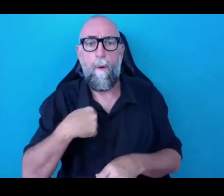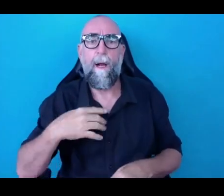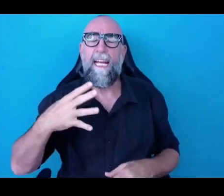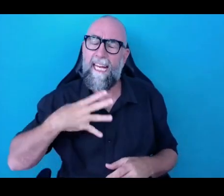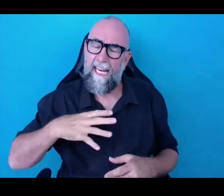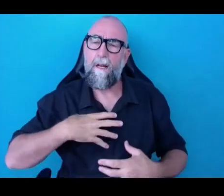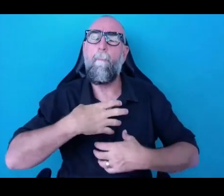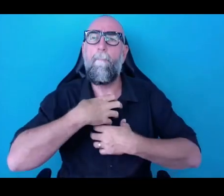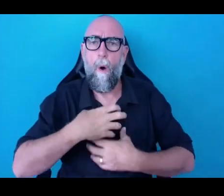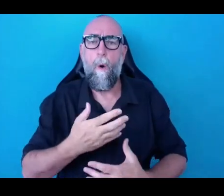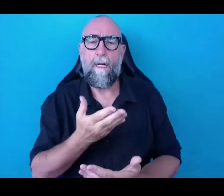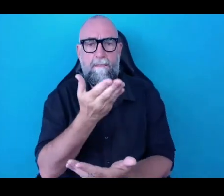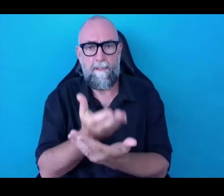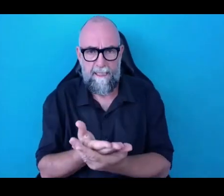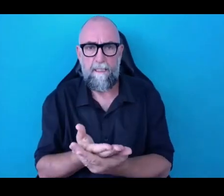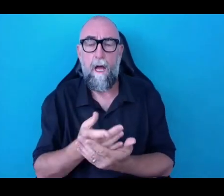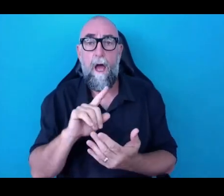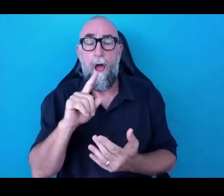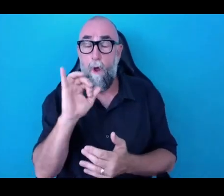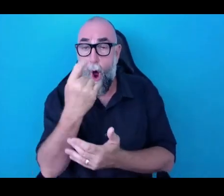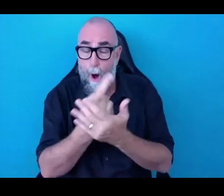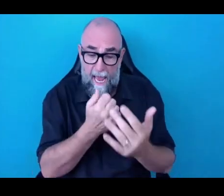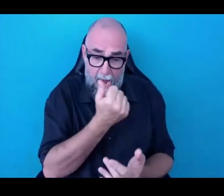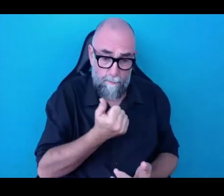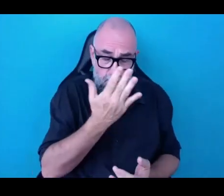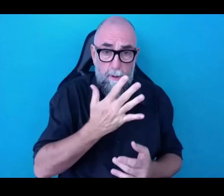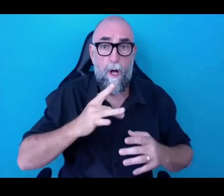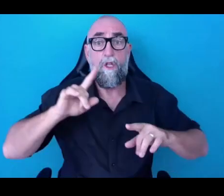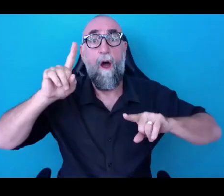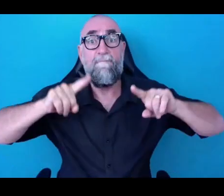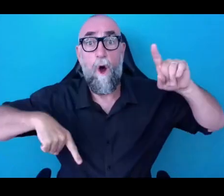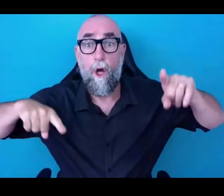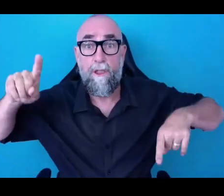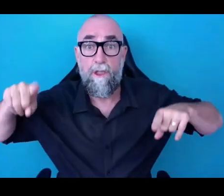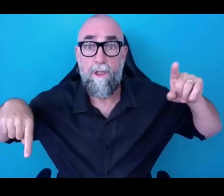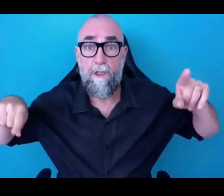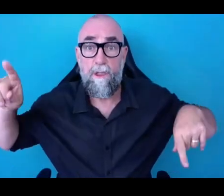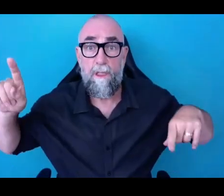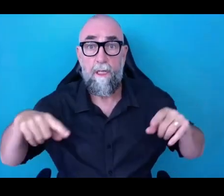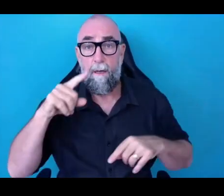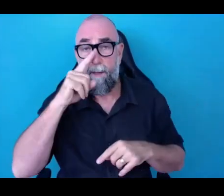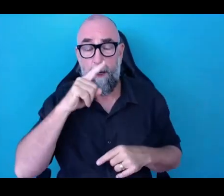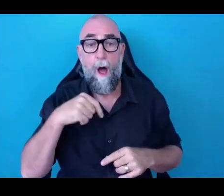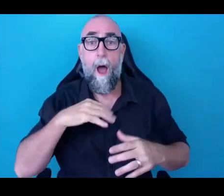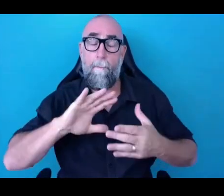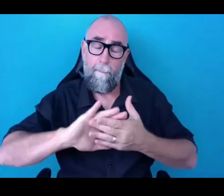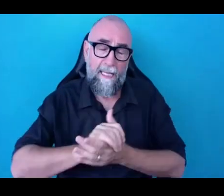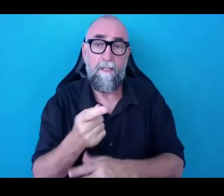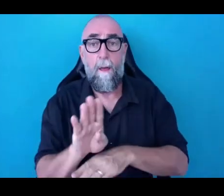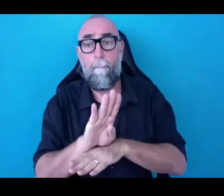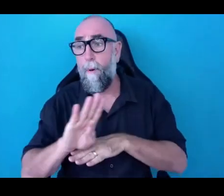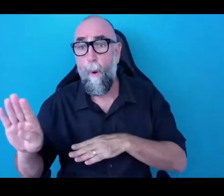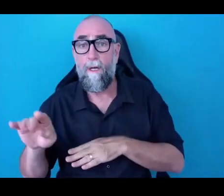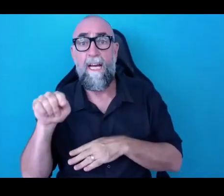voices, diverse voices. I mean, I'm just grateful that board is 50% women. You'll be surprised at how many boards I sit at.